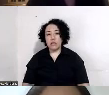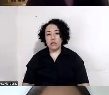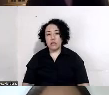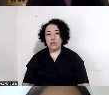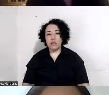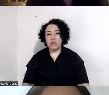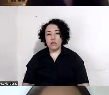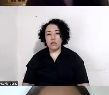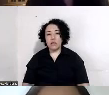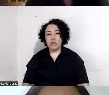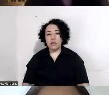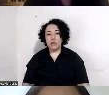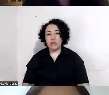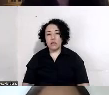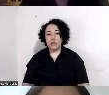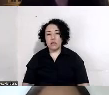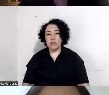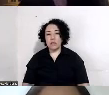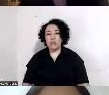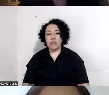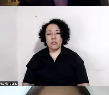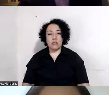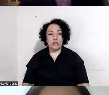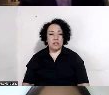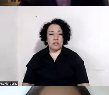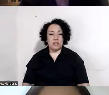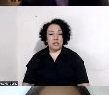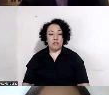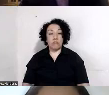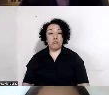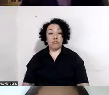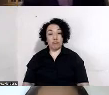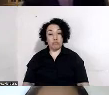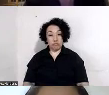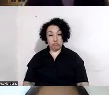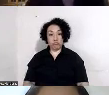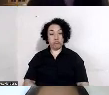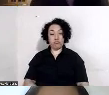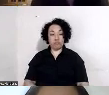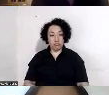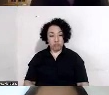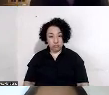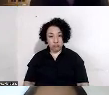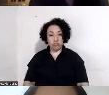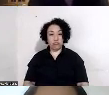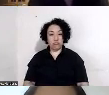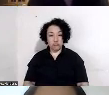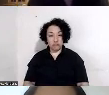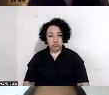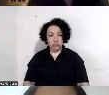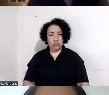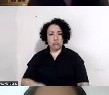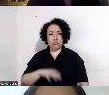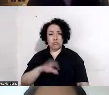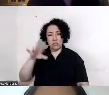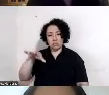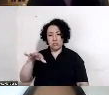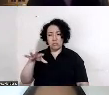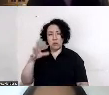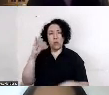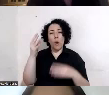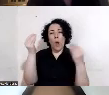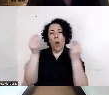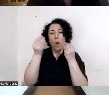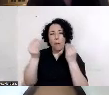commitment. My greatest strength is I never give up if I'm interested in something. Então, quando perguntaram qual é a sua